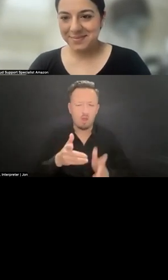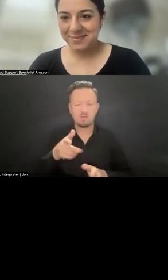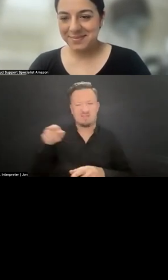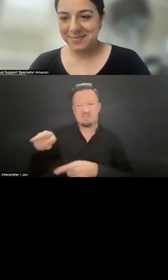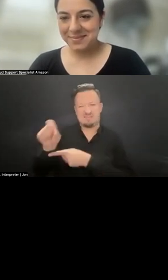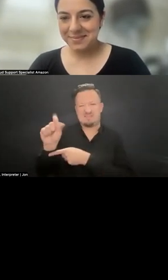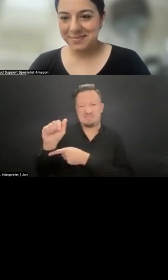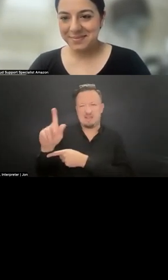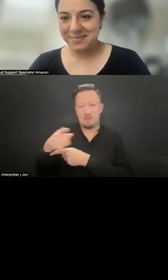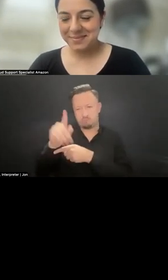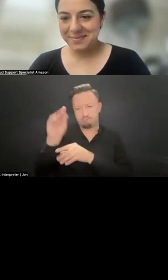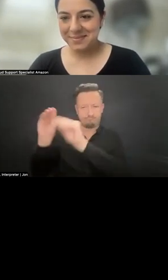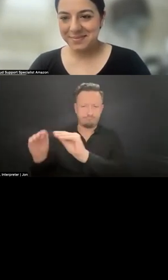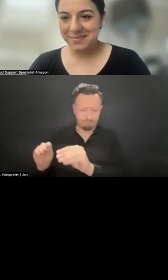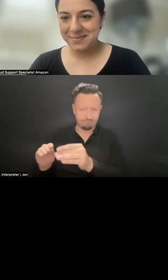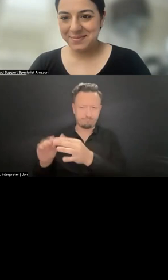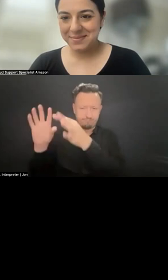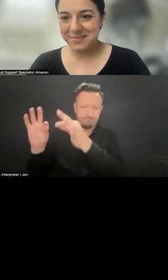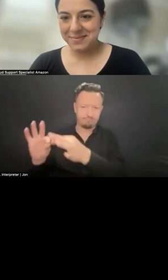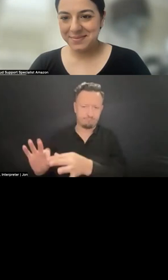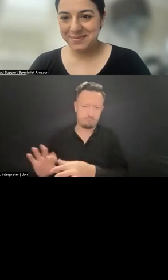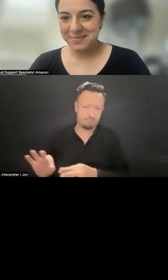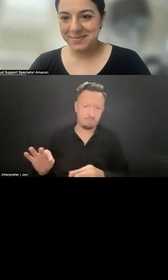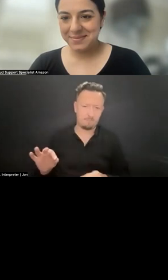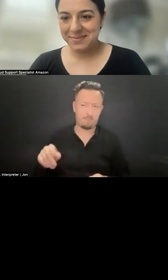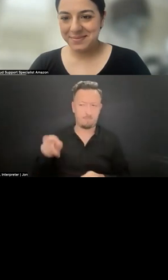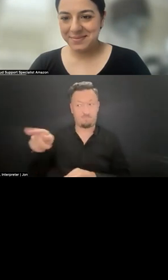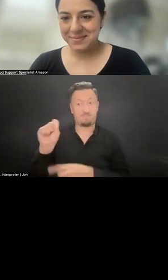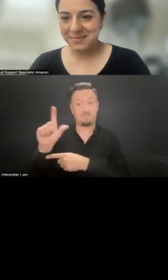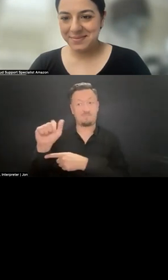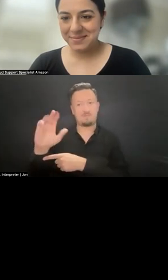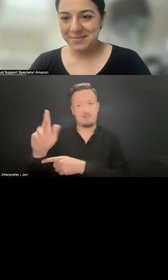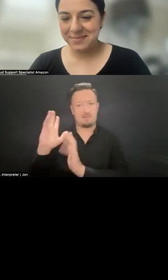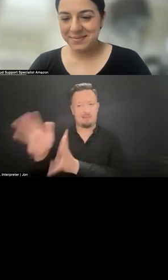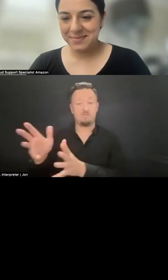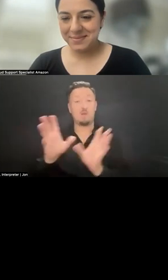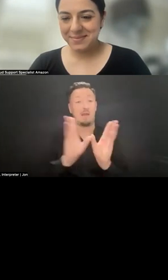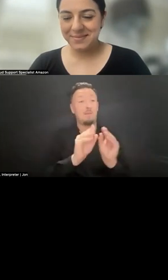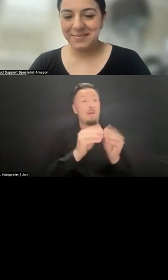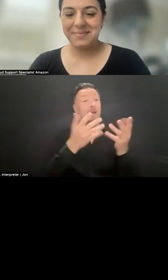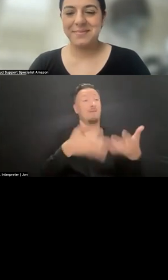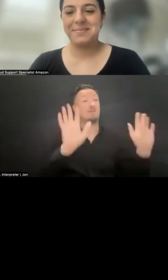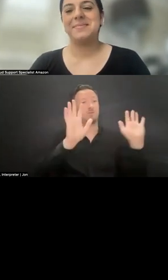and then the channel stays open even when we're ending the session.